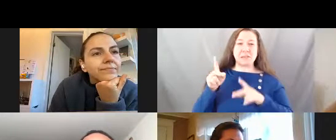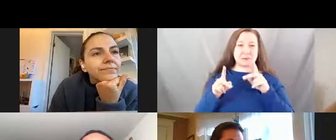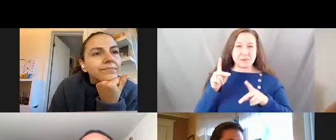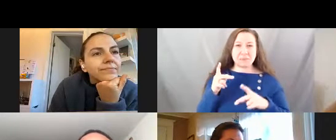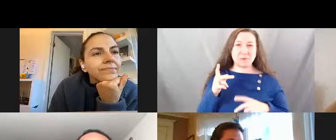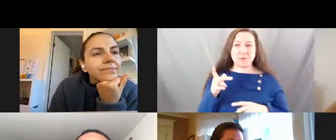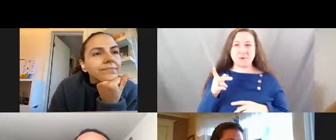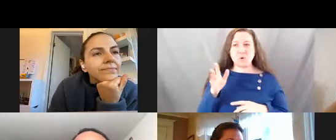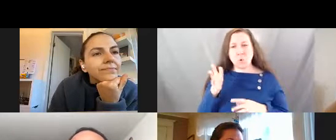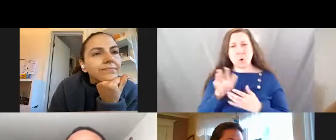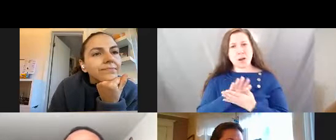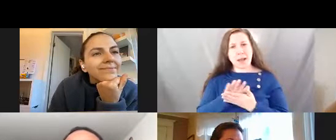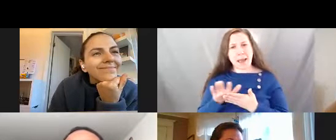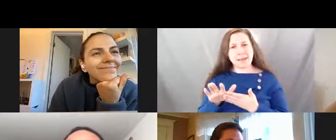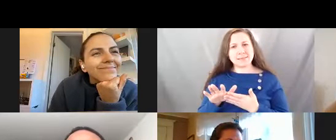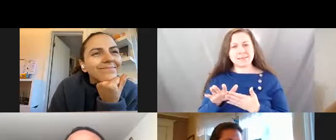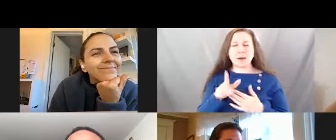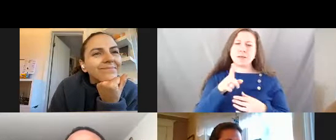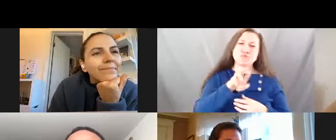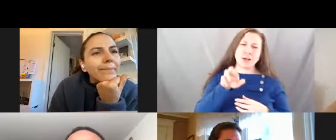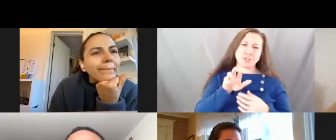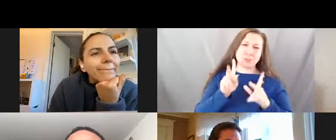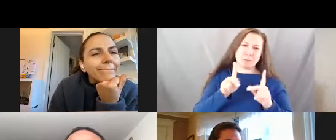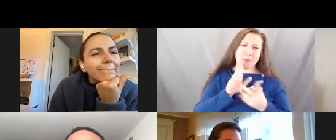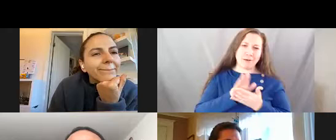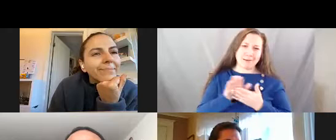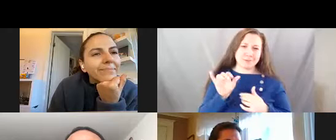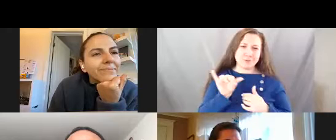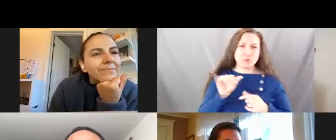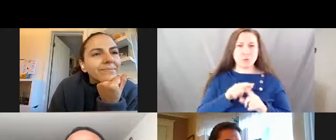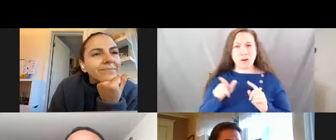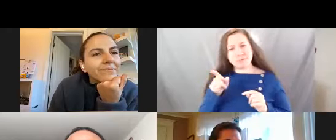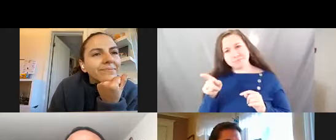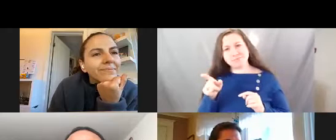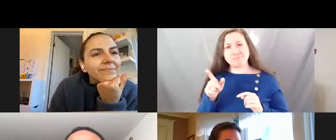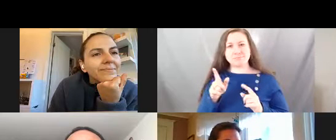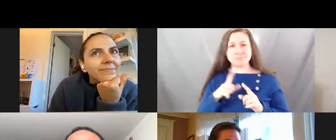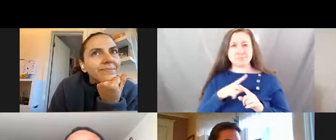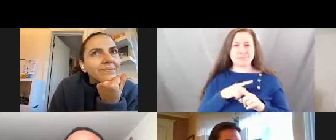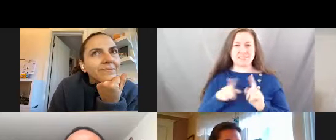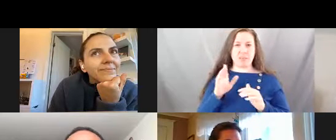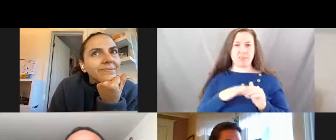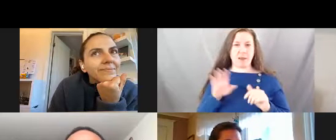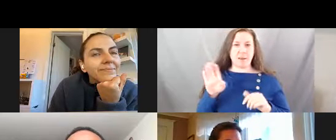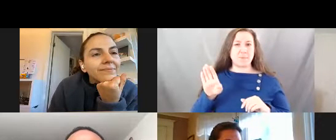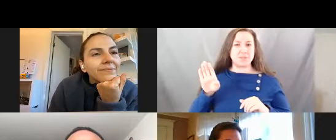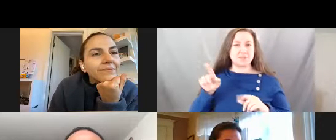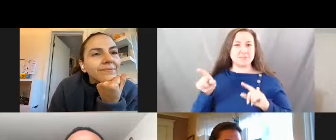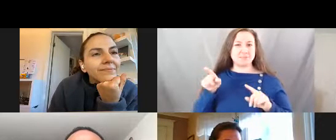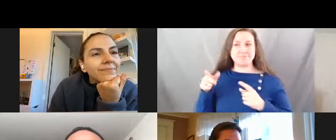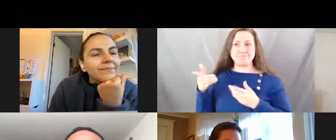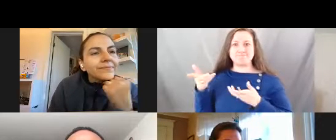were nice too. I mean, the people were nice in Rochester as well, but it's just that it was a little different in Boston. I guess you're just meeting different